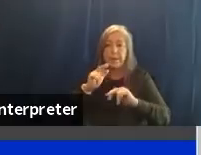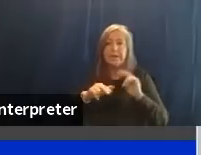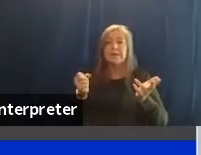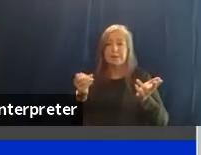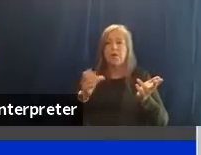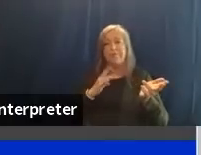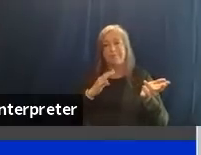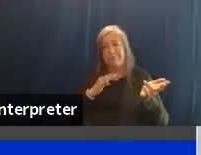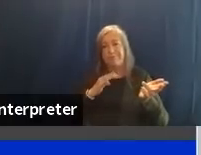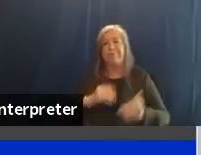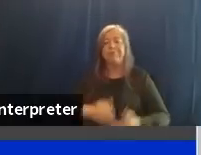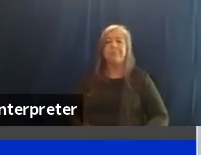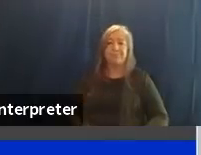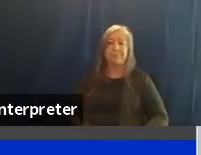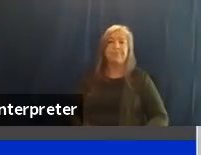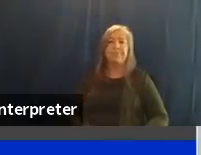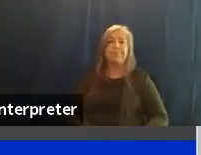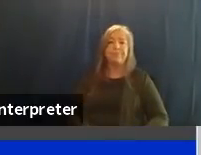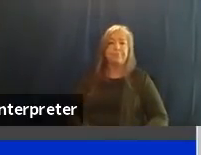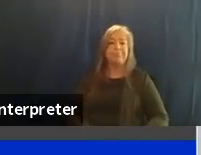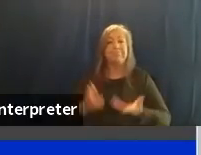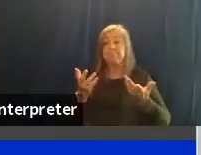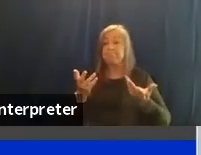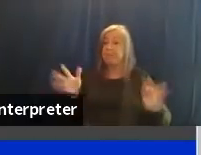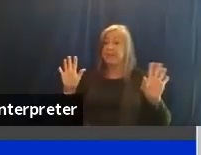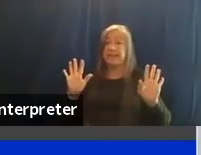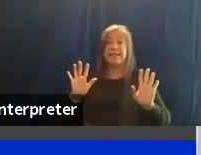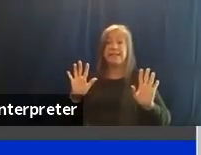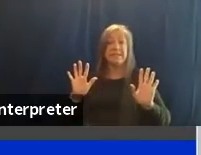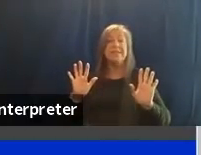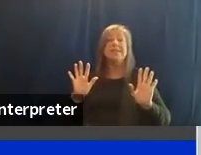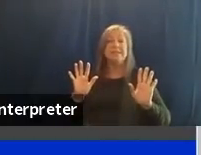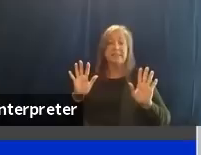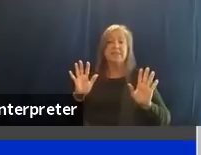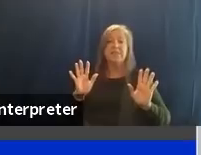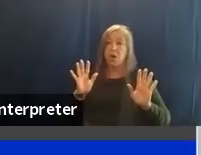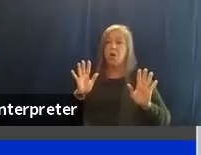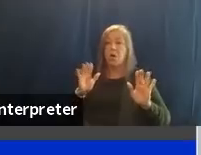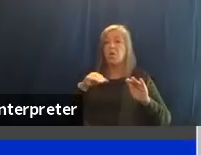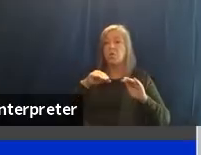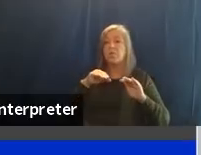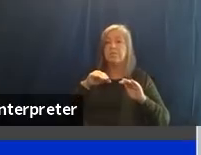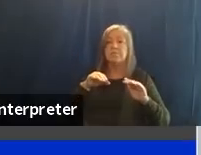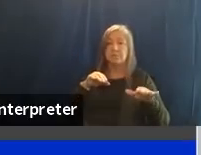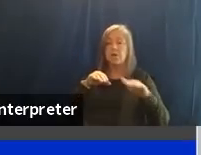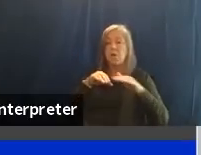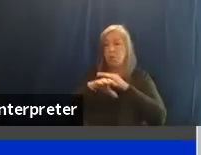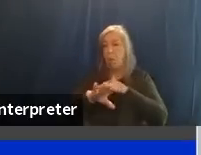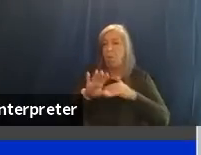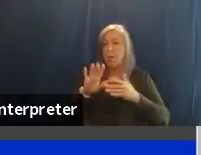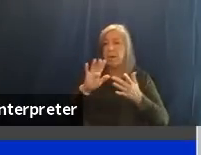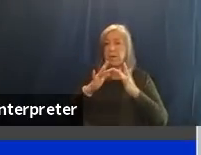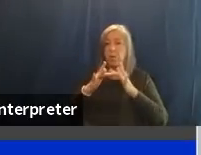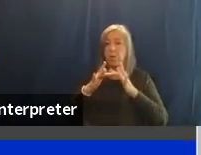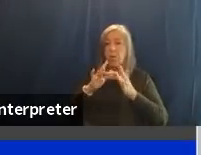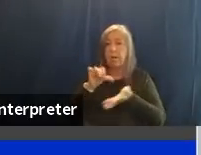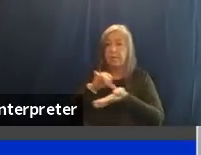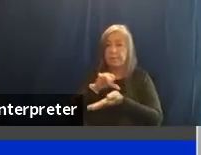And that's all there is to it. Go to the website, sign in, check your symptoms, answer the questions, hit